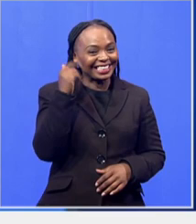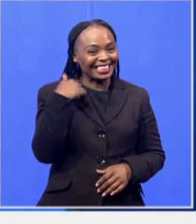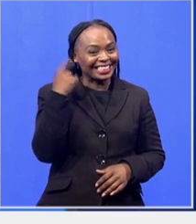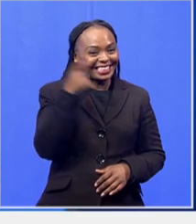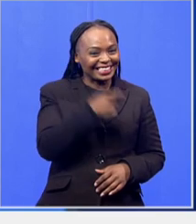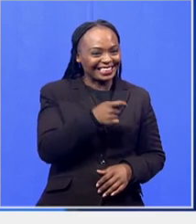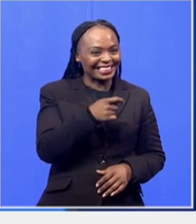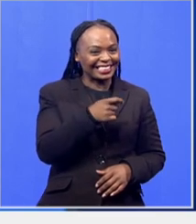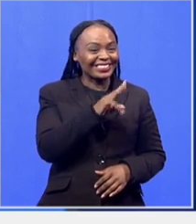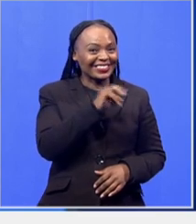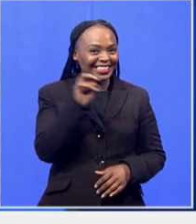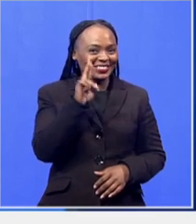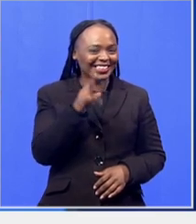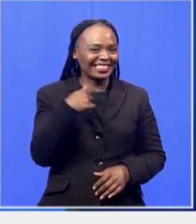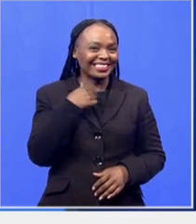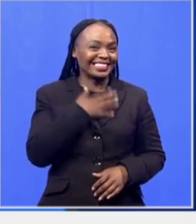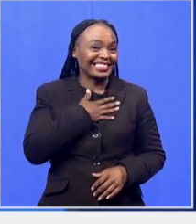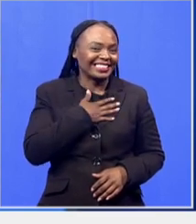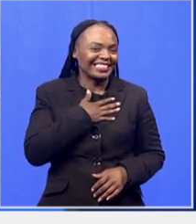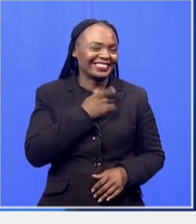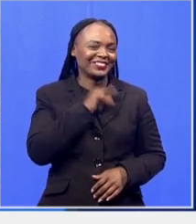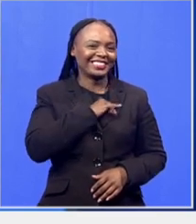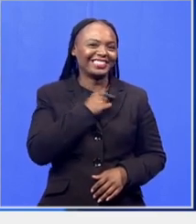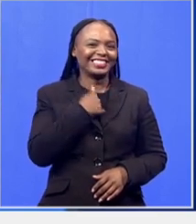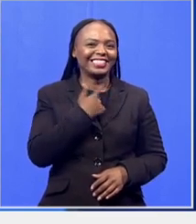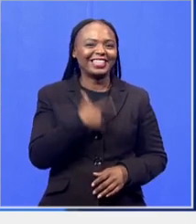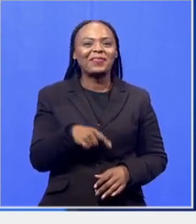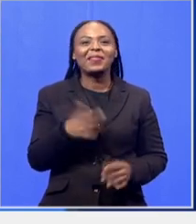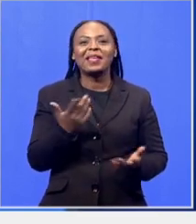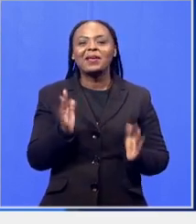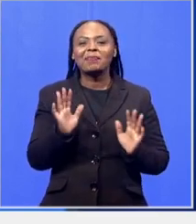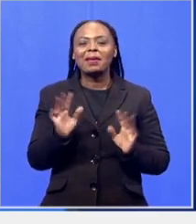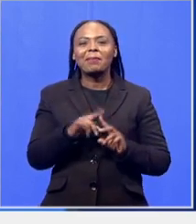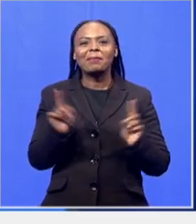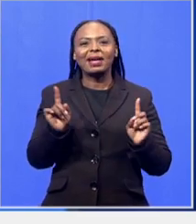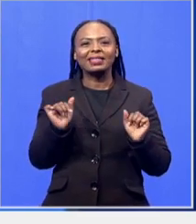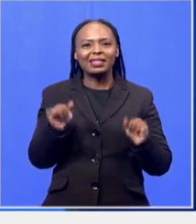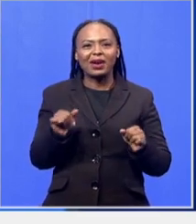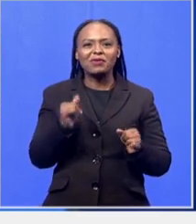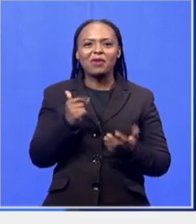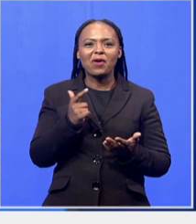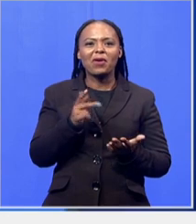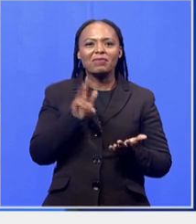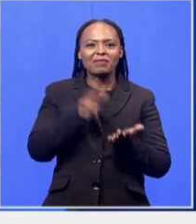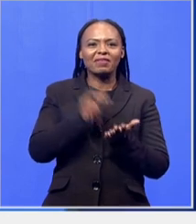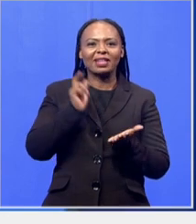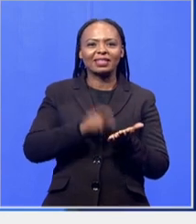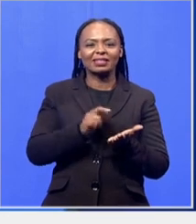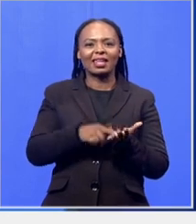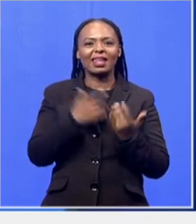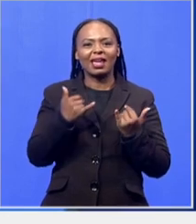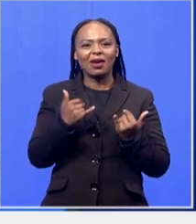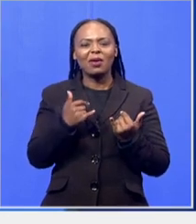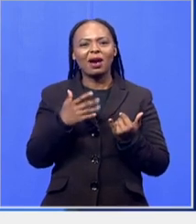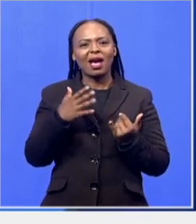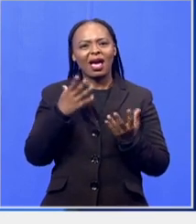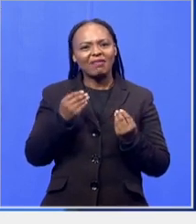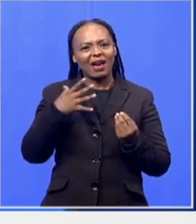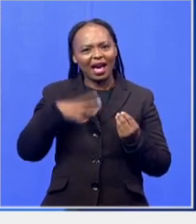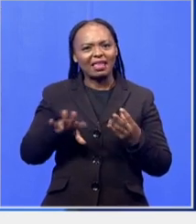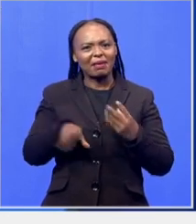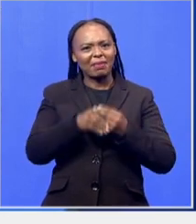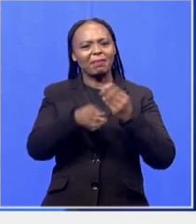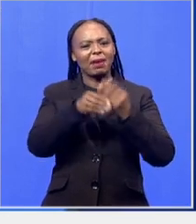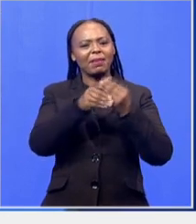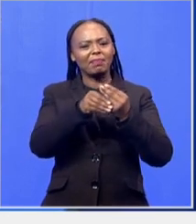I paid the 200. But I have to say though, the verification comes with the blue tick comes with a lot of other features. Like for instance,